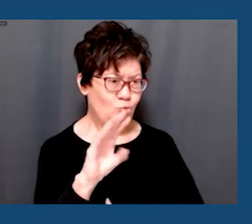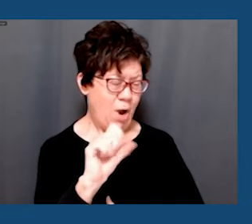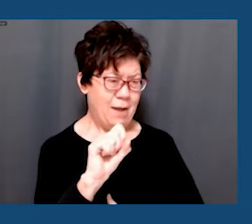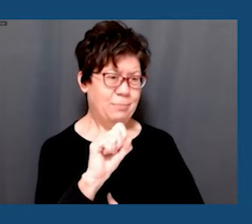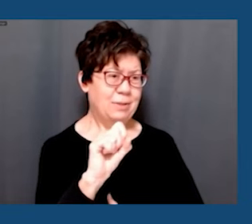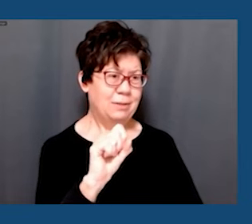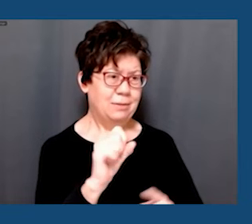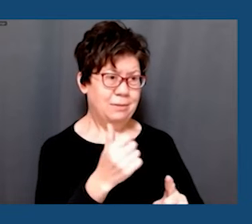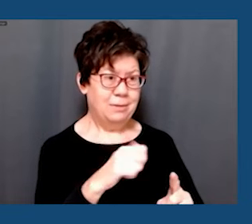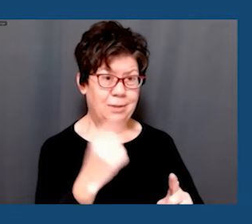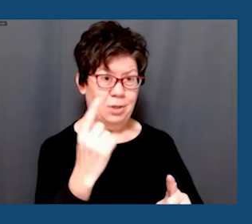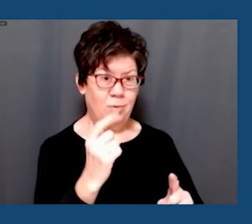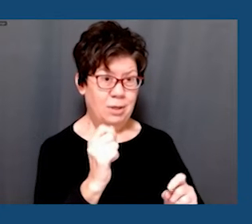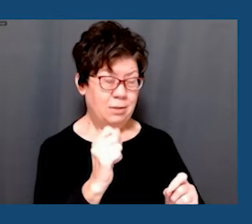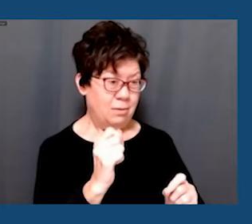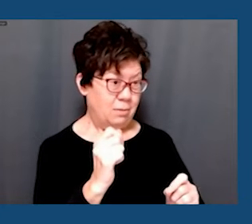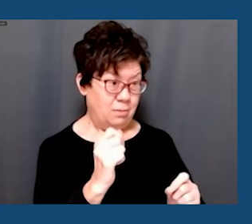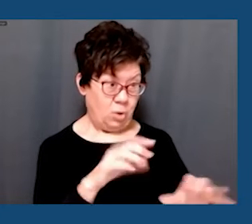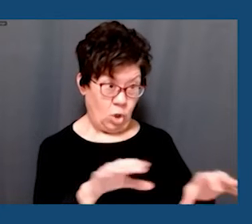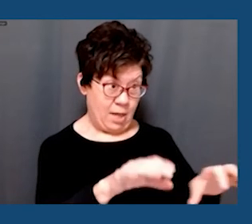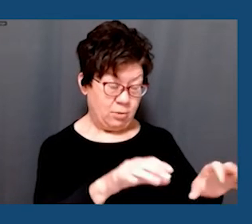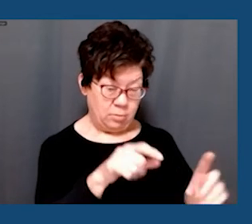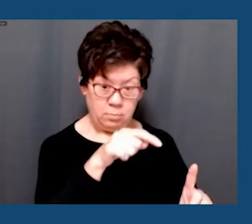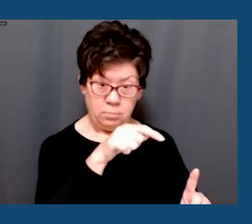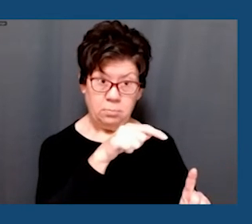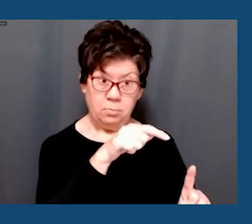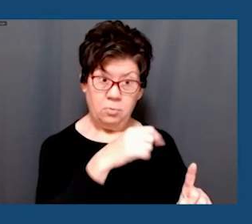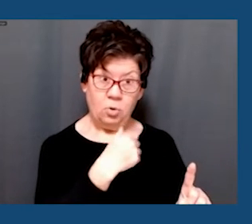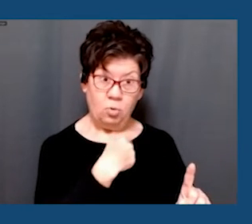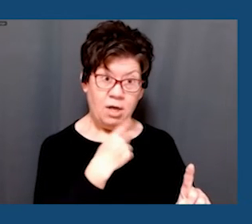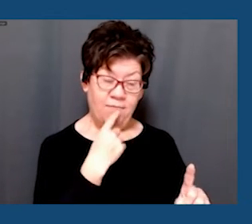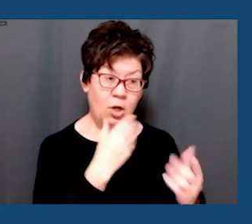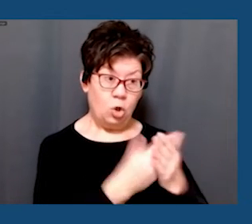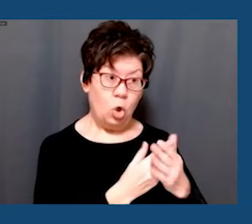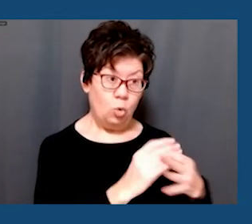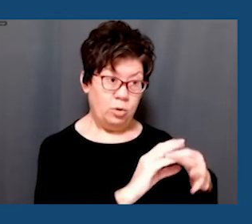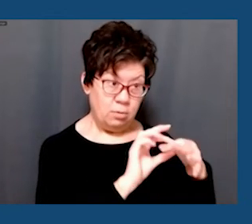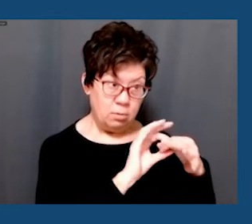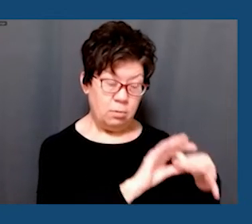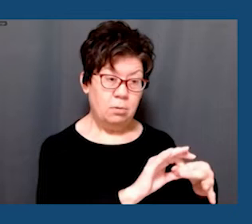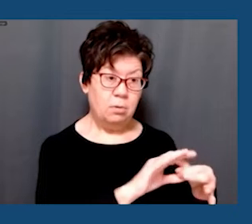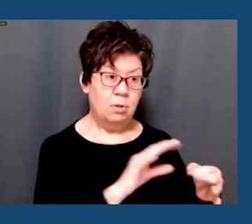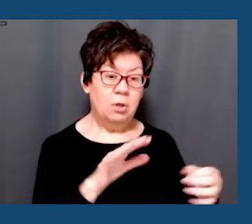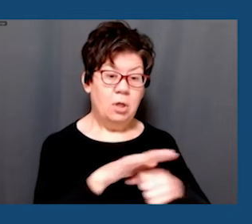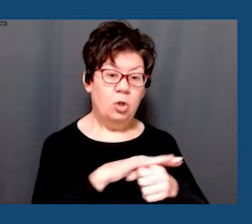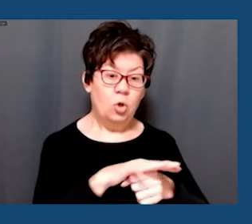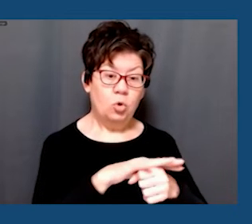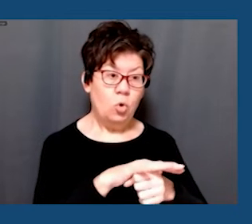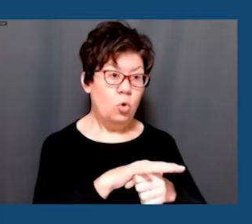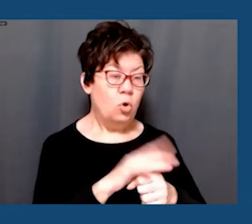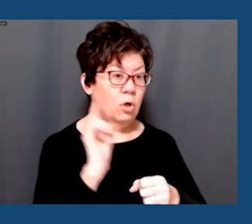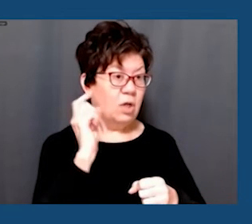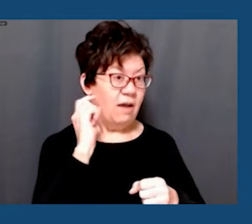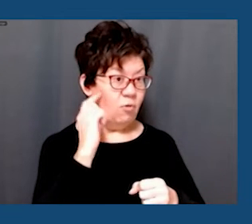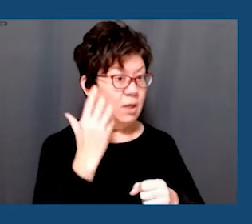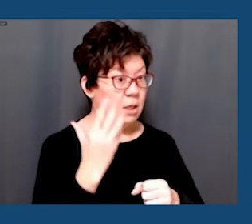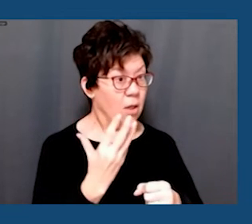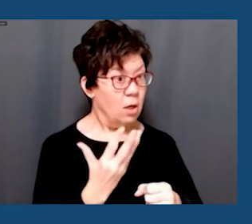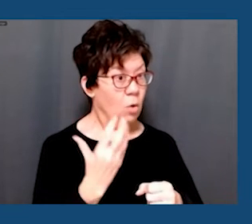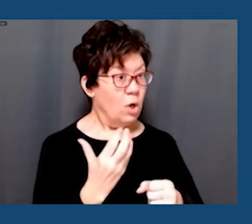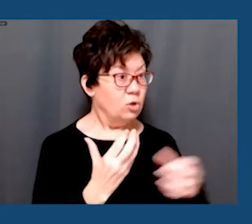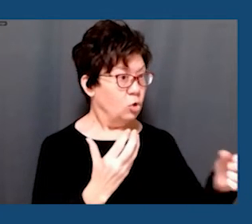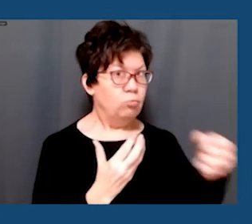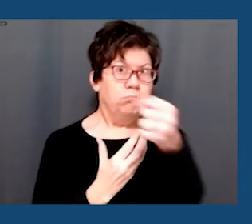anyone here commits, that there's a close connection and a desire from local government to hand them over. When we